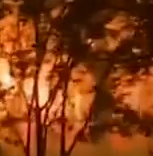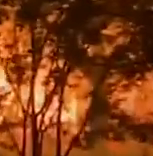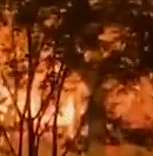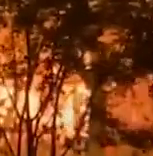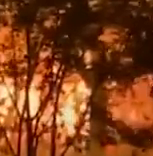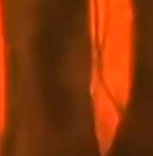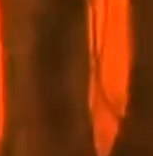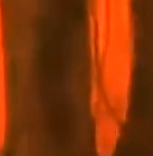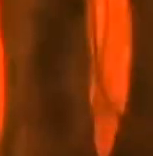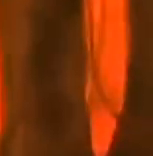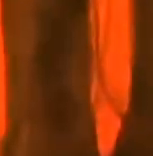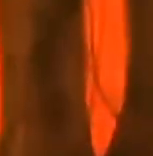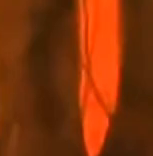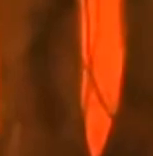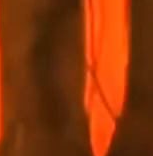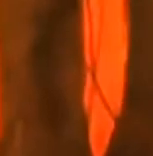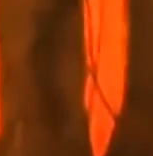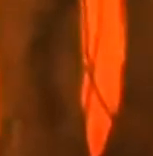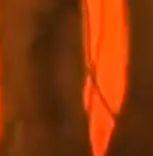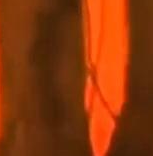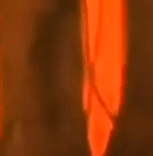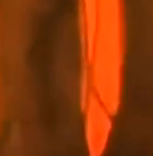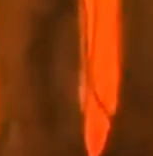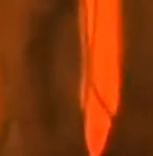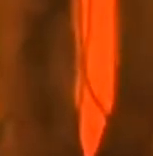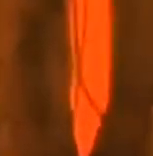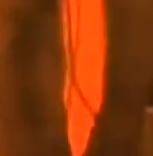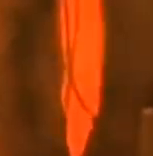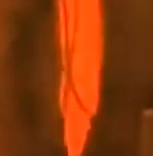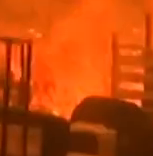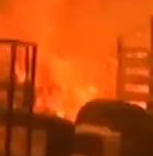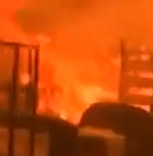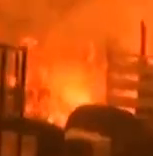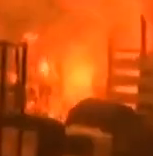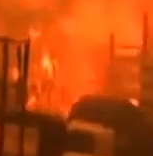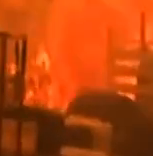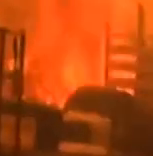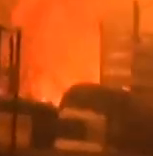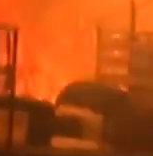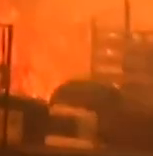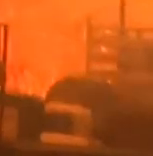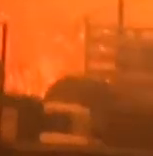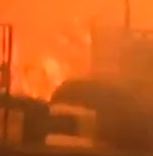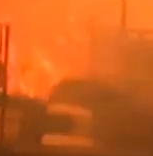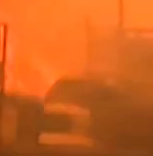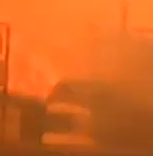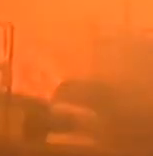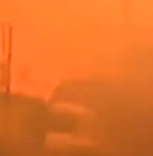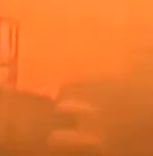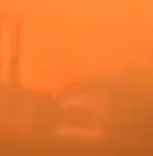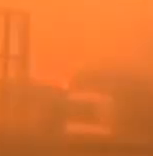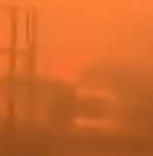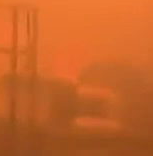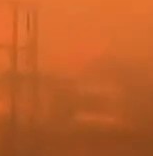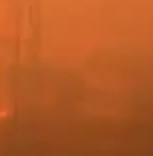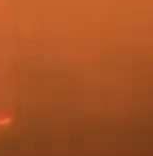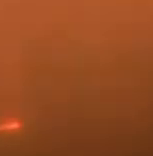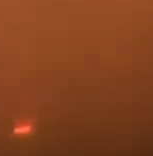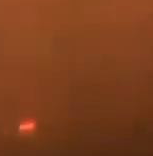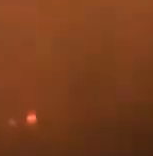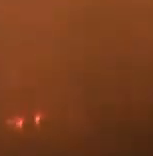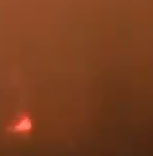We learned in the very early hours of New Year's Eve that the house had been taken.